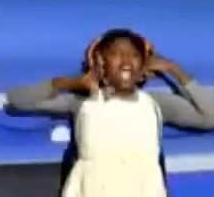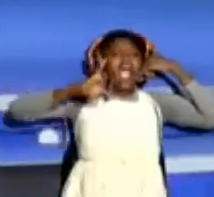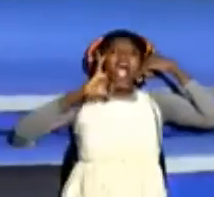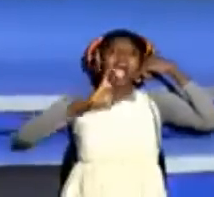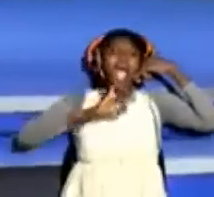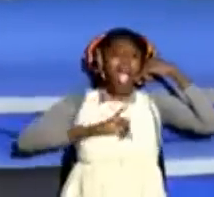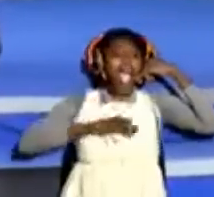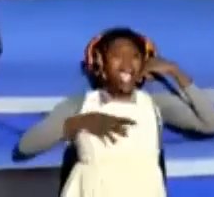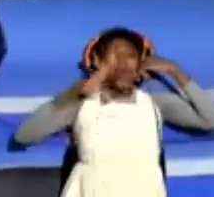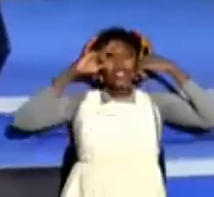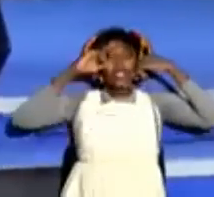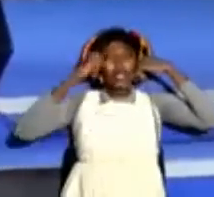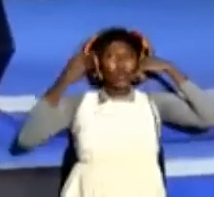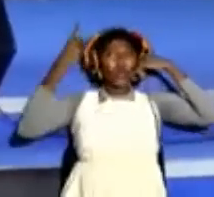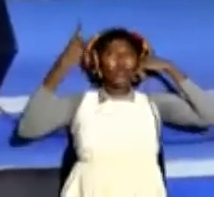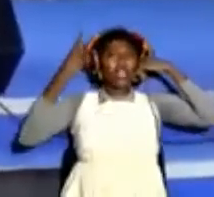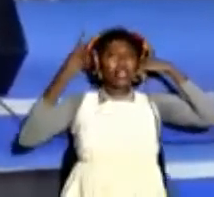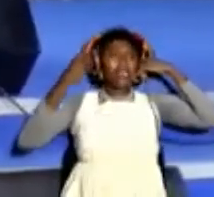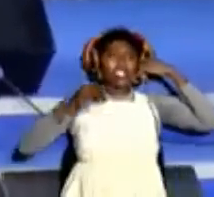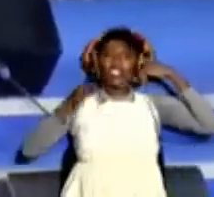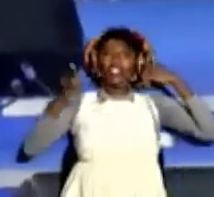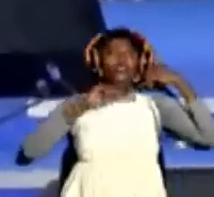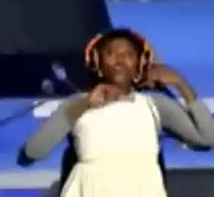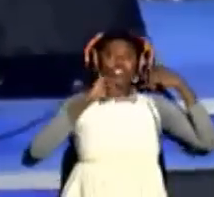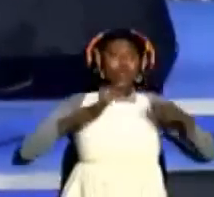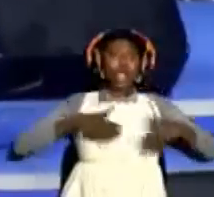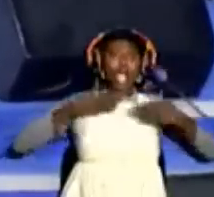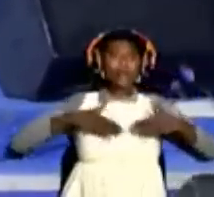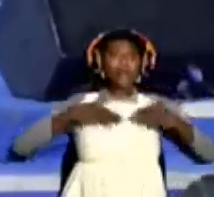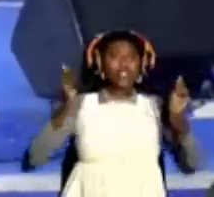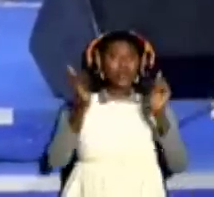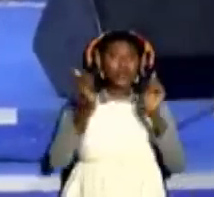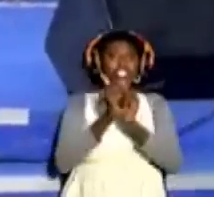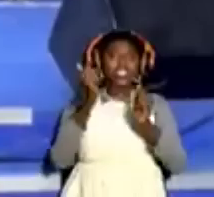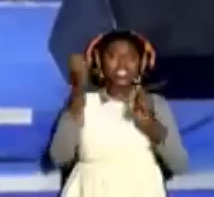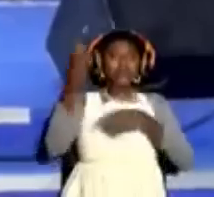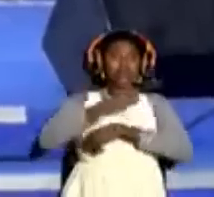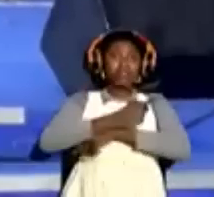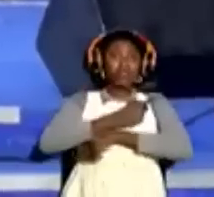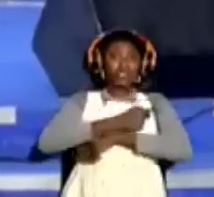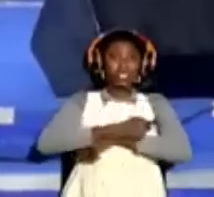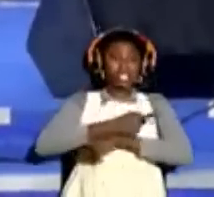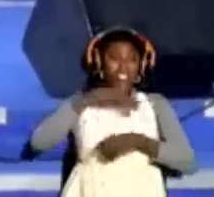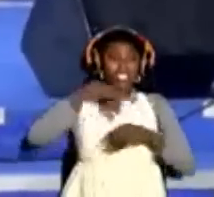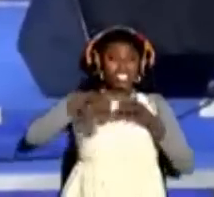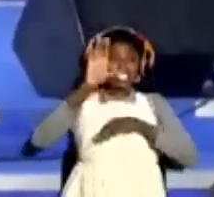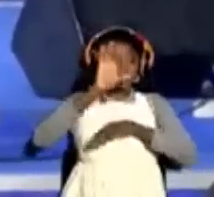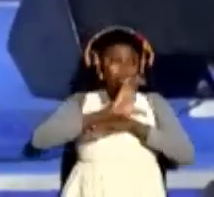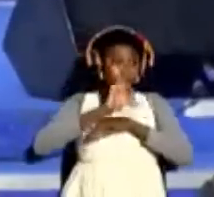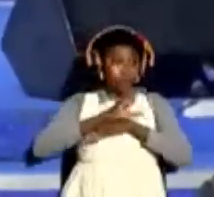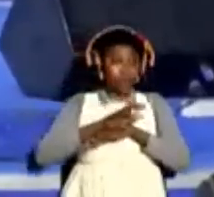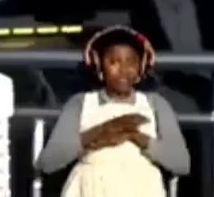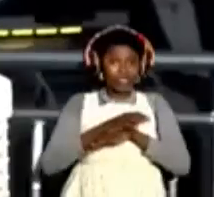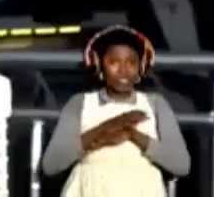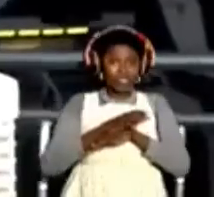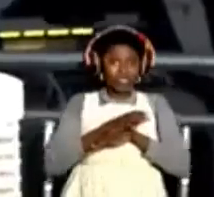I was surprised. It looks as if you are not very happy in the service this morning.